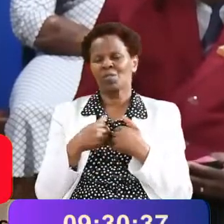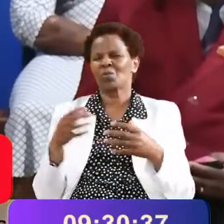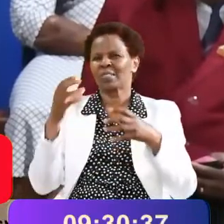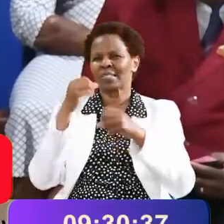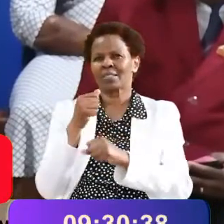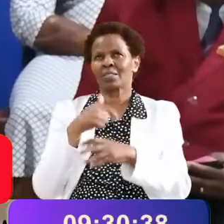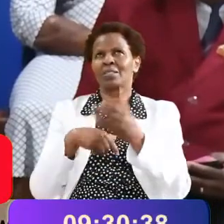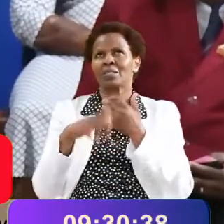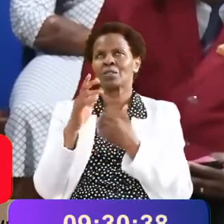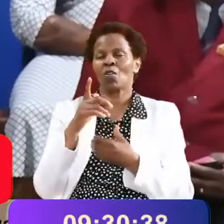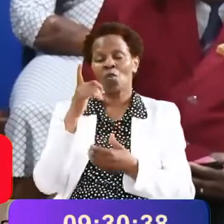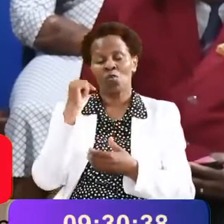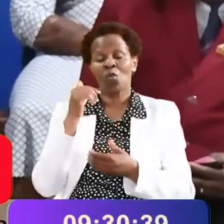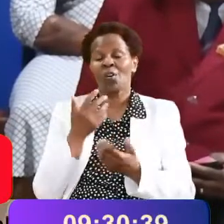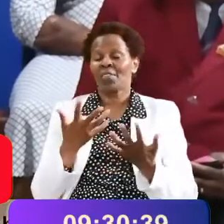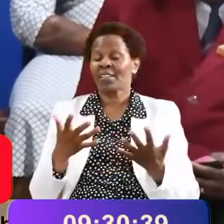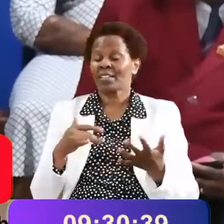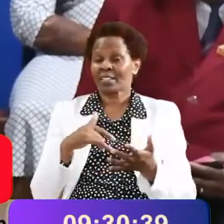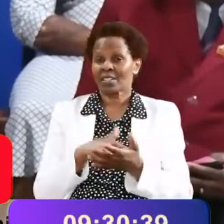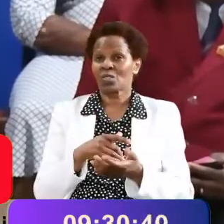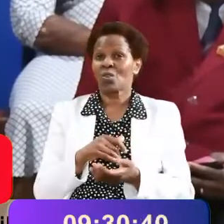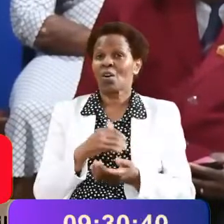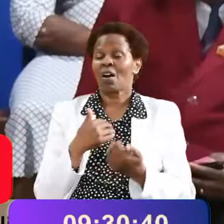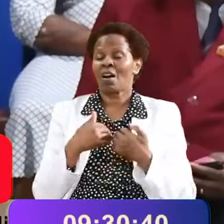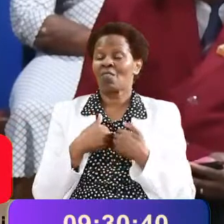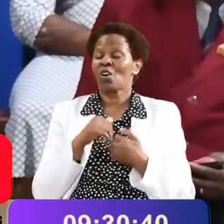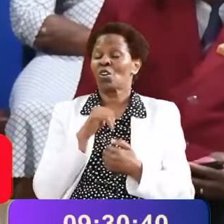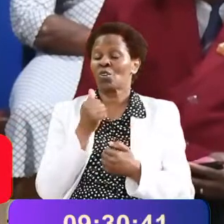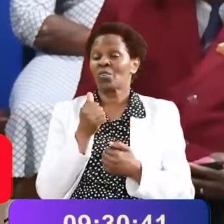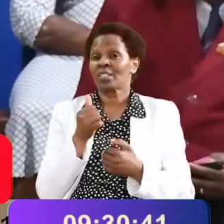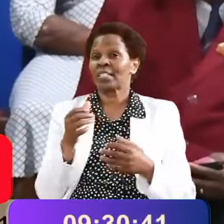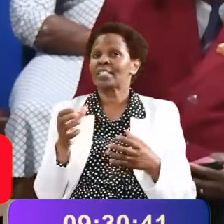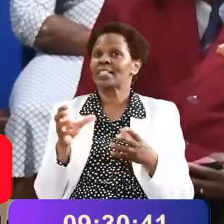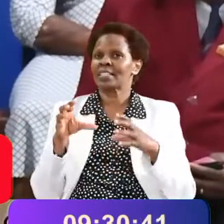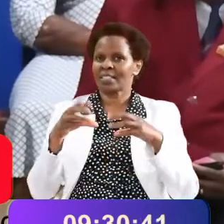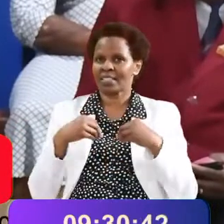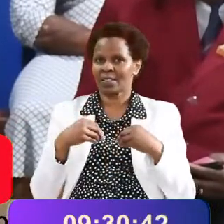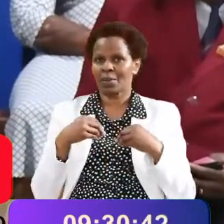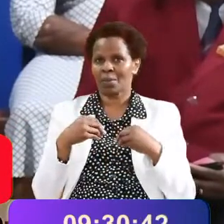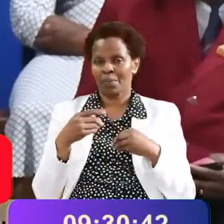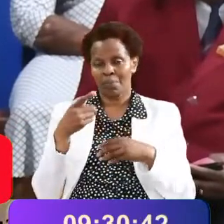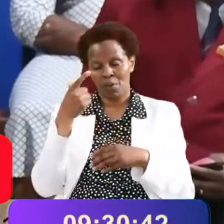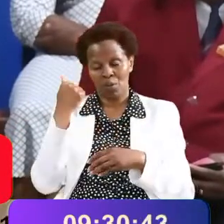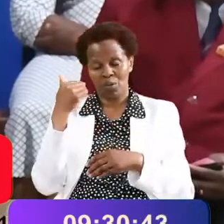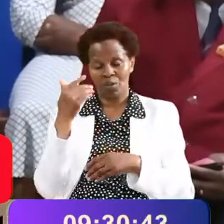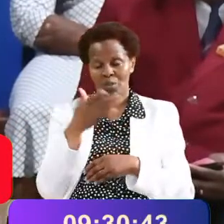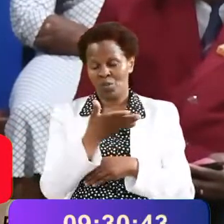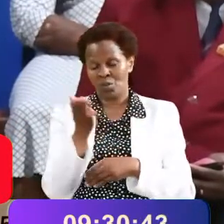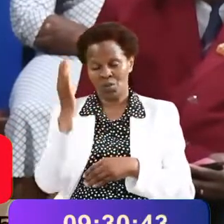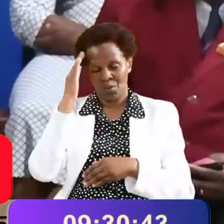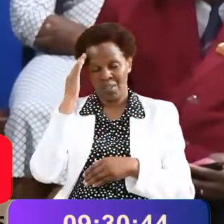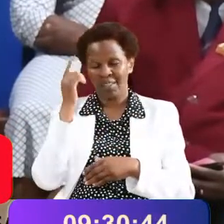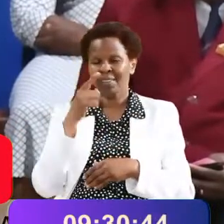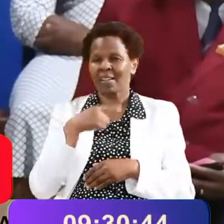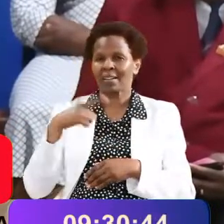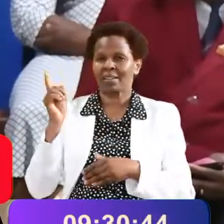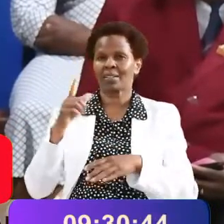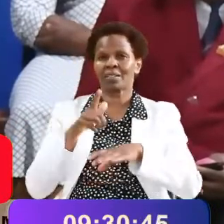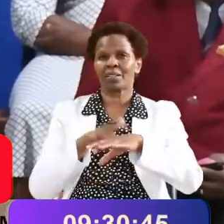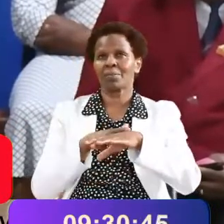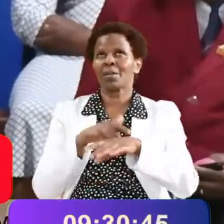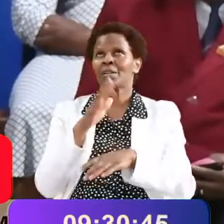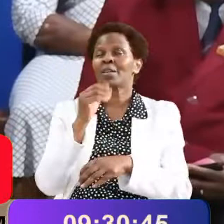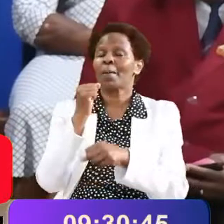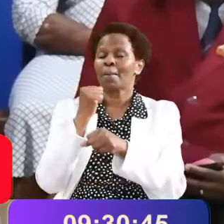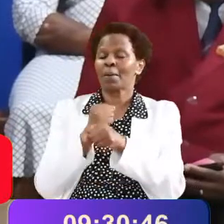for the things that we have not yet received, then we will be content, because we know that at the right time, he is going to make everything